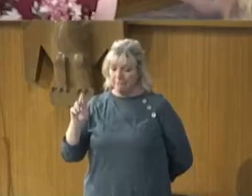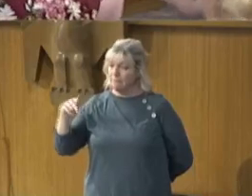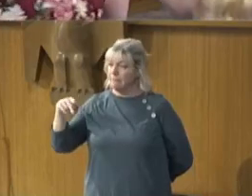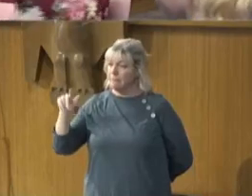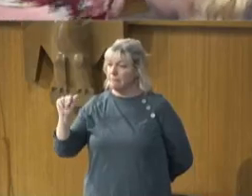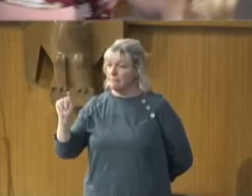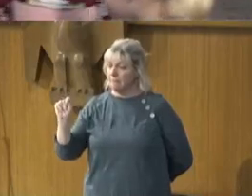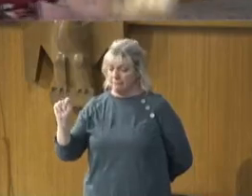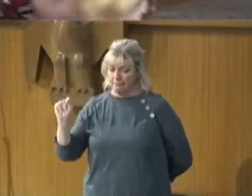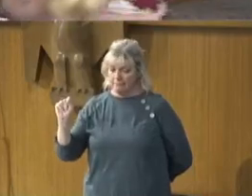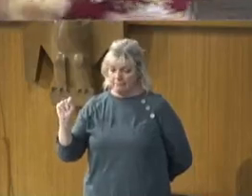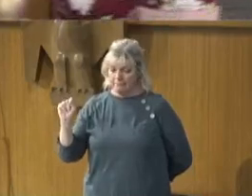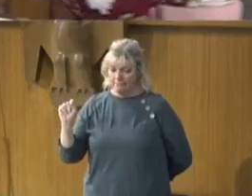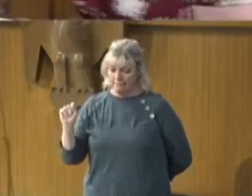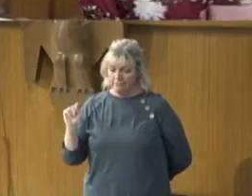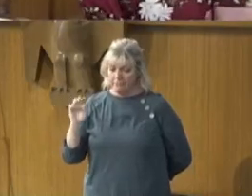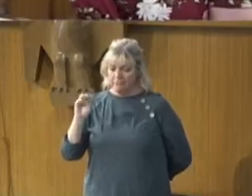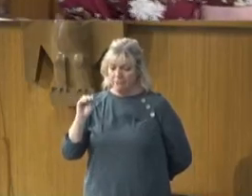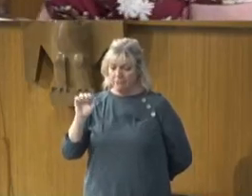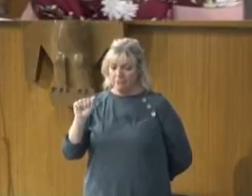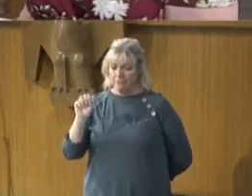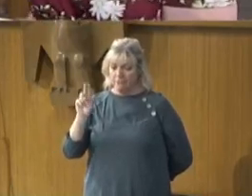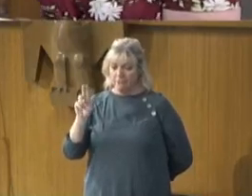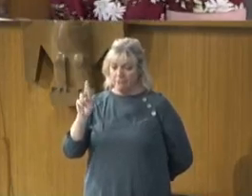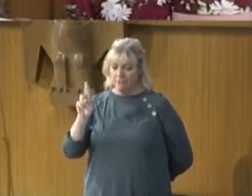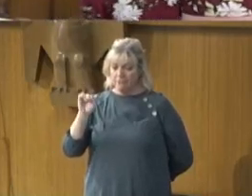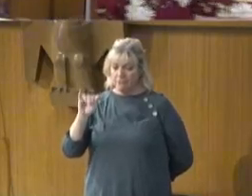John Peter Platt.